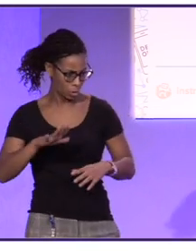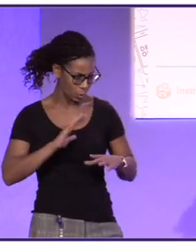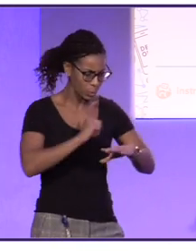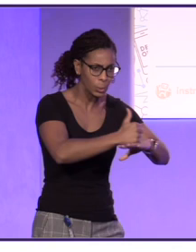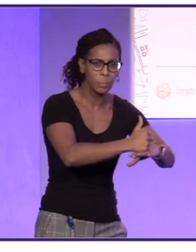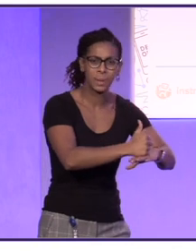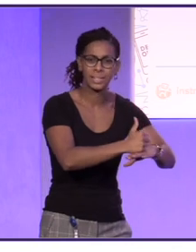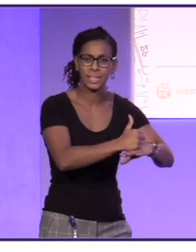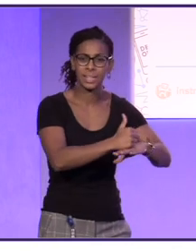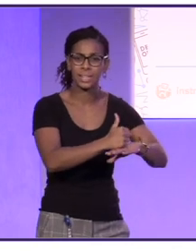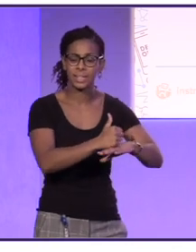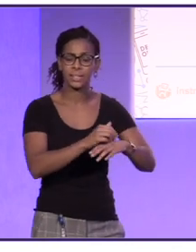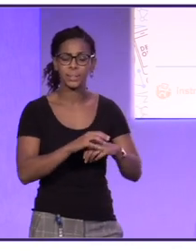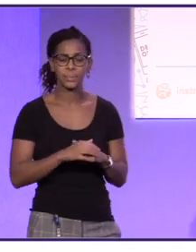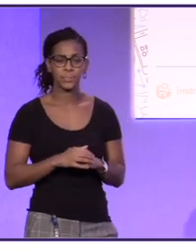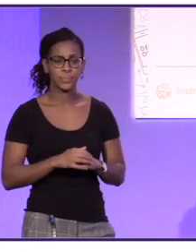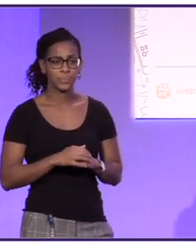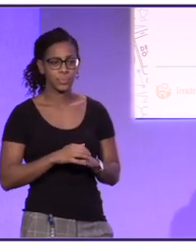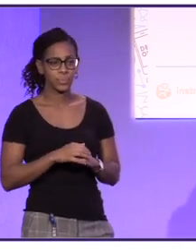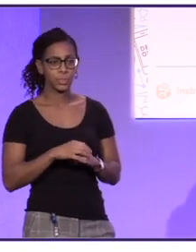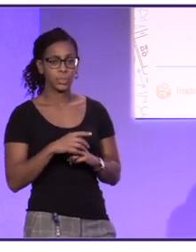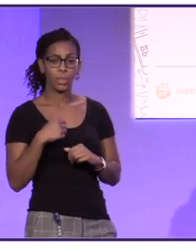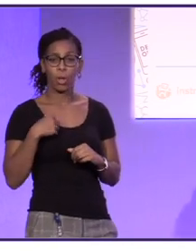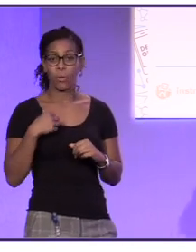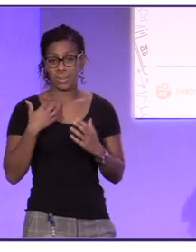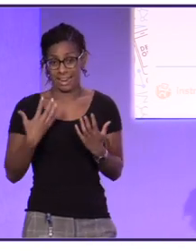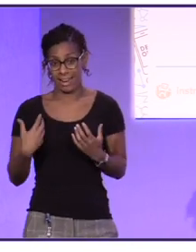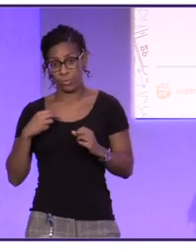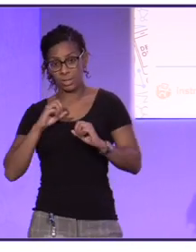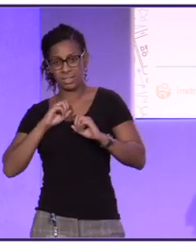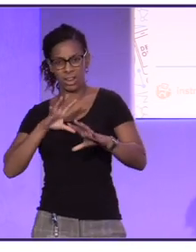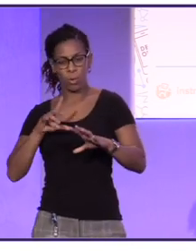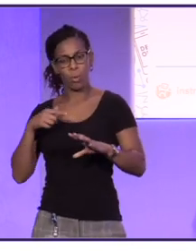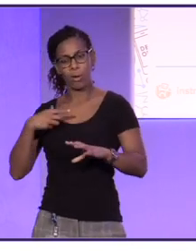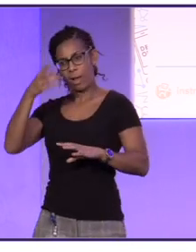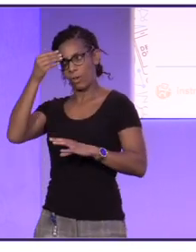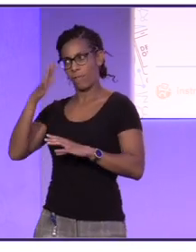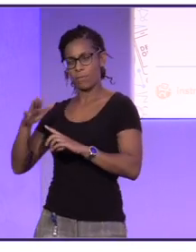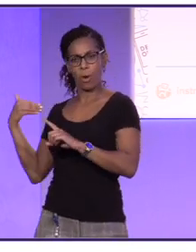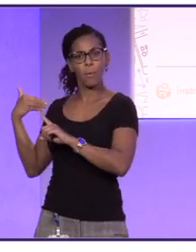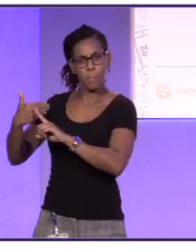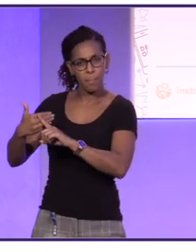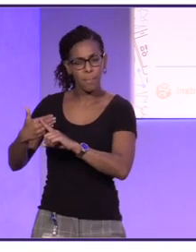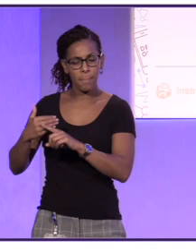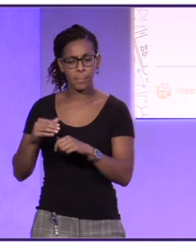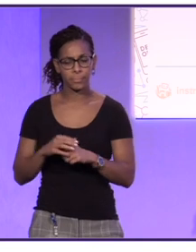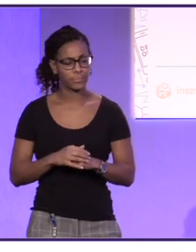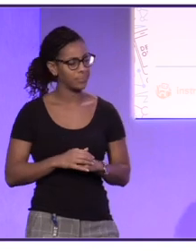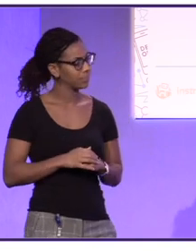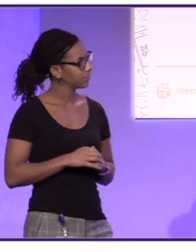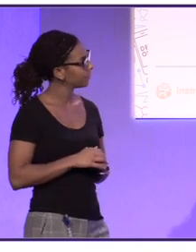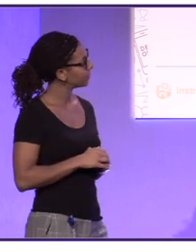manner. Hopefully, I'm going to share some of my battle scars, though, to entice that passion.